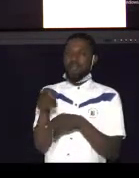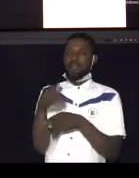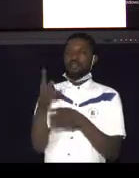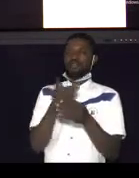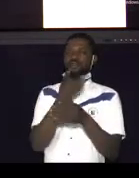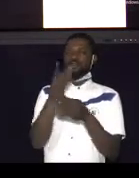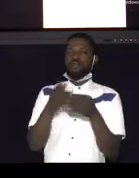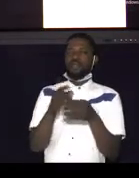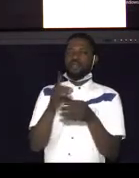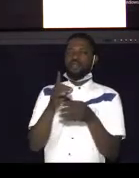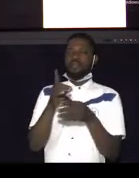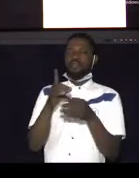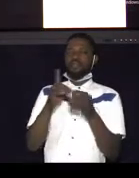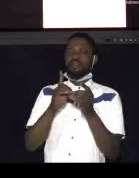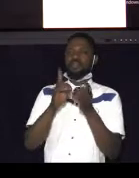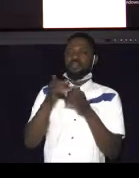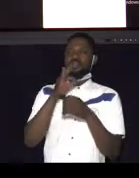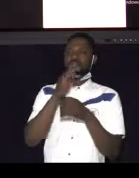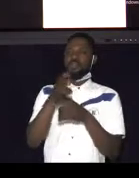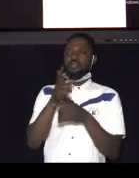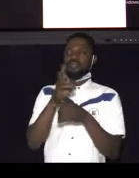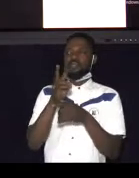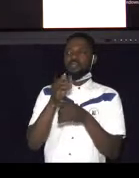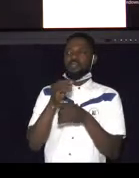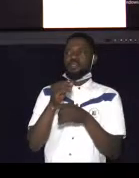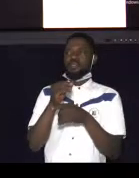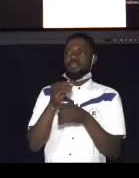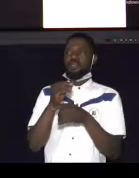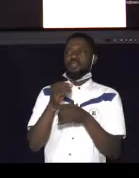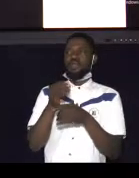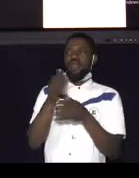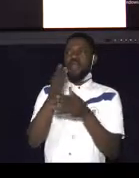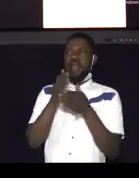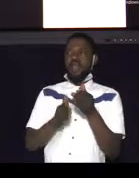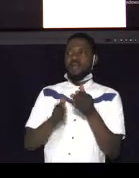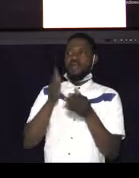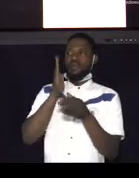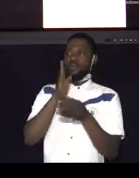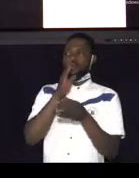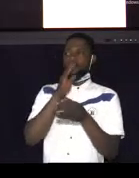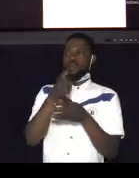total distance is 360 degrees, half of it will be